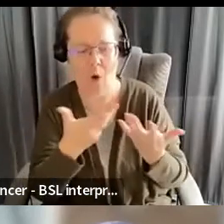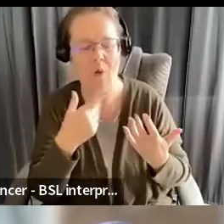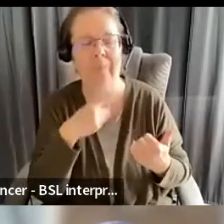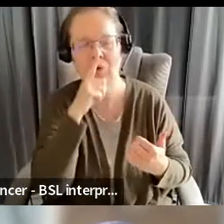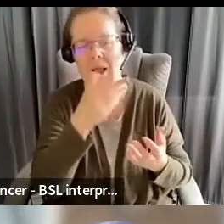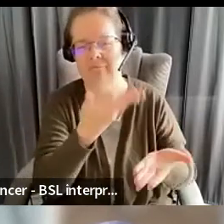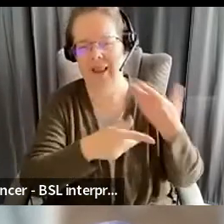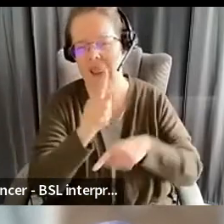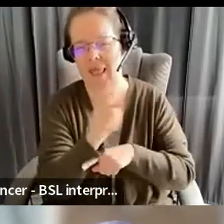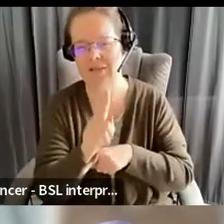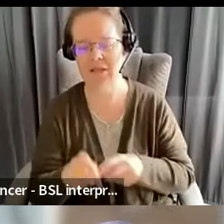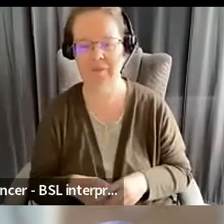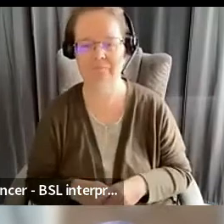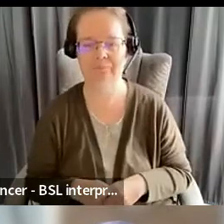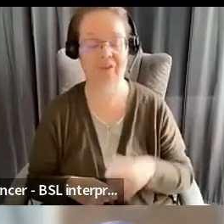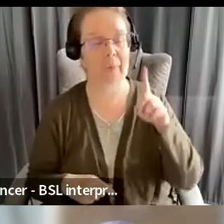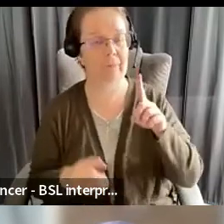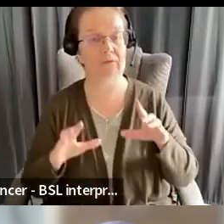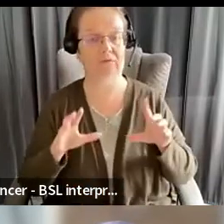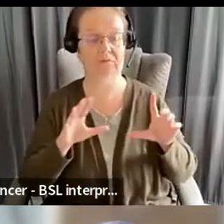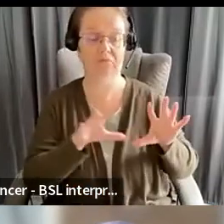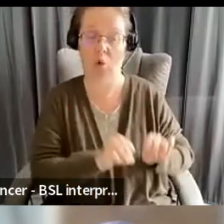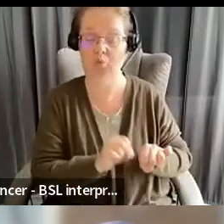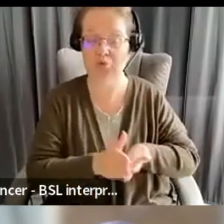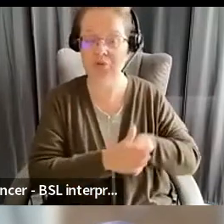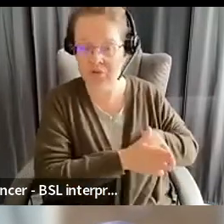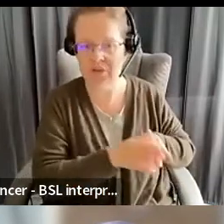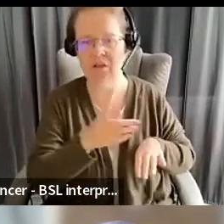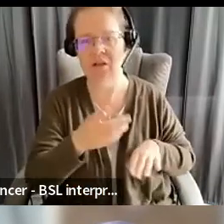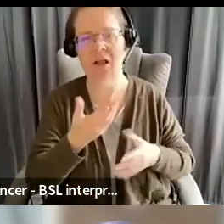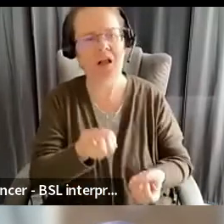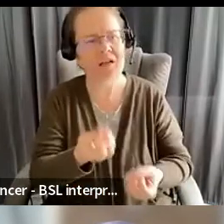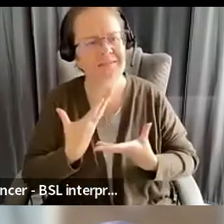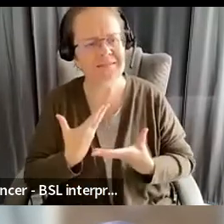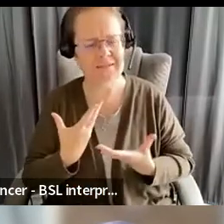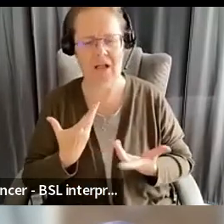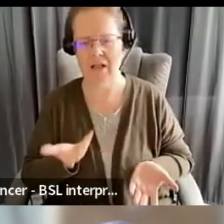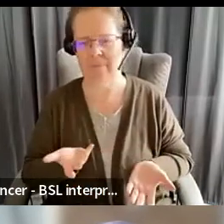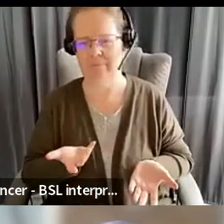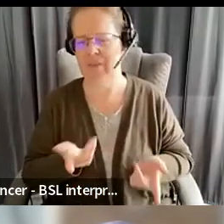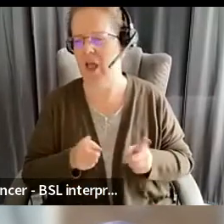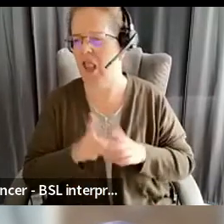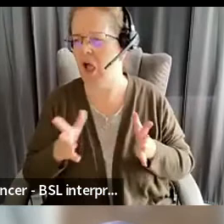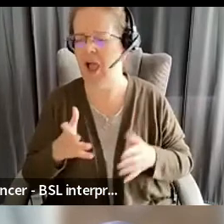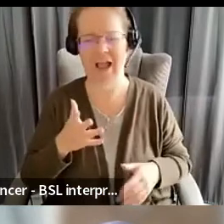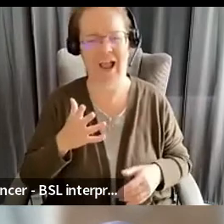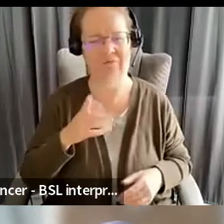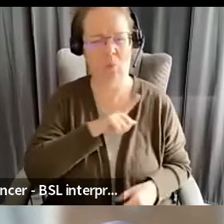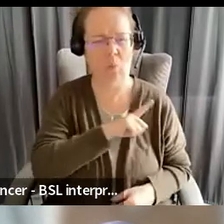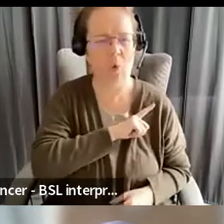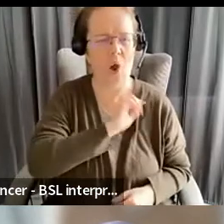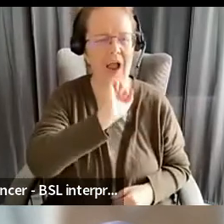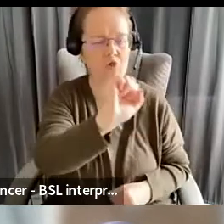But before we get there, tell us, like, why in your industry, why